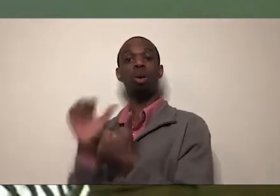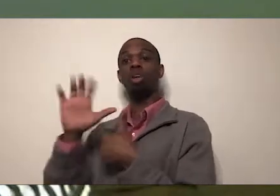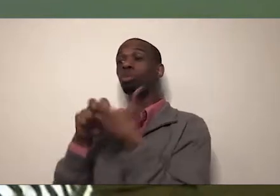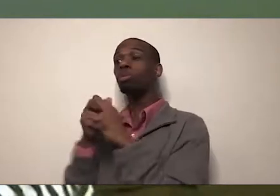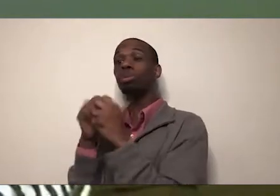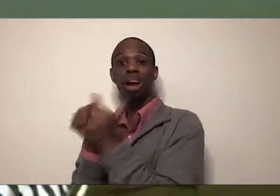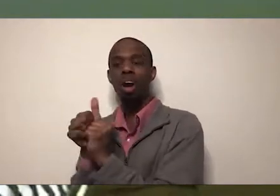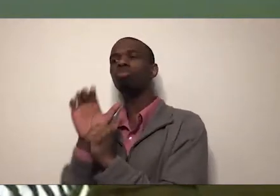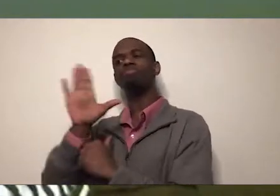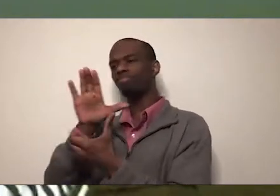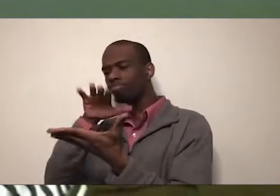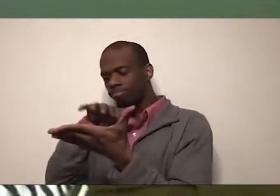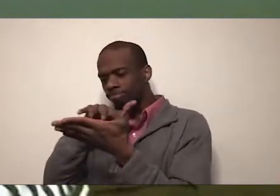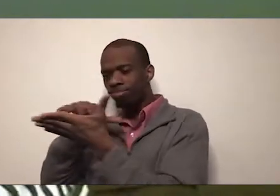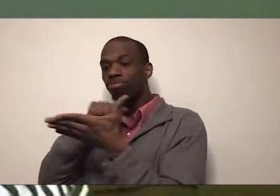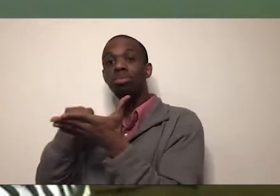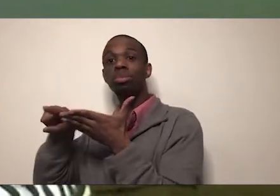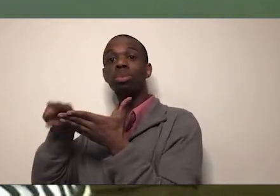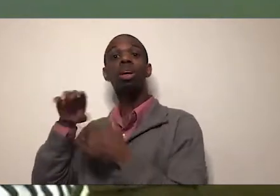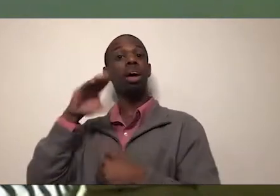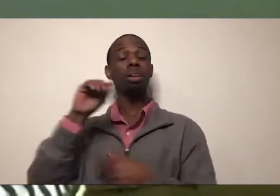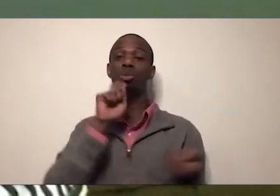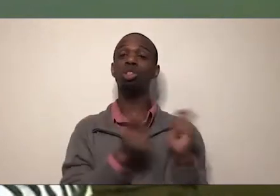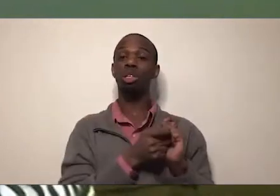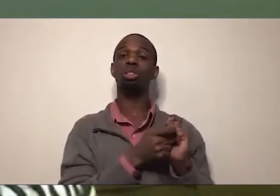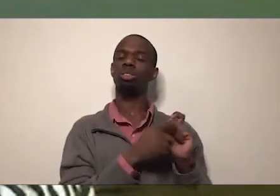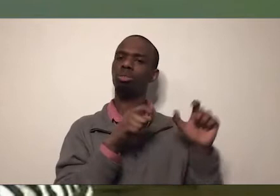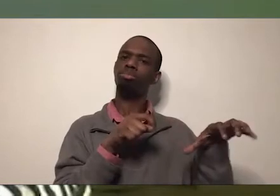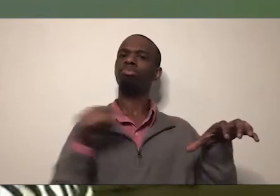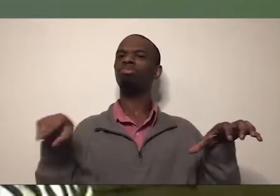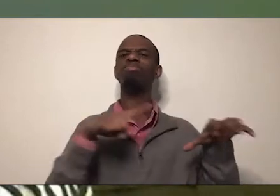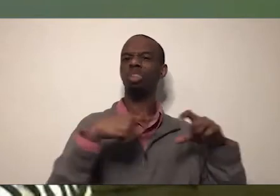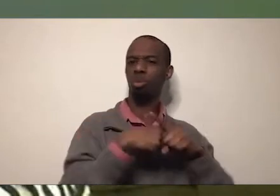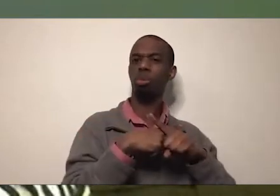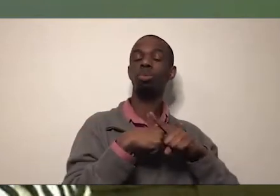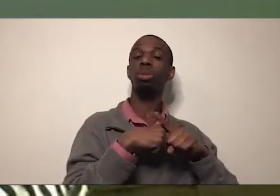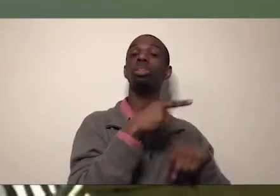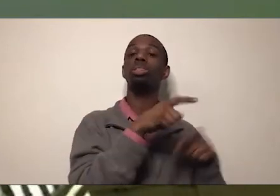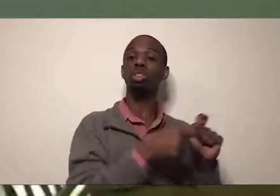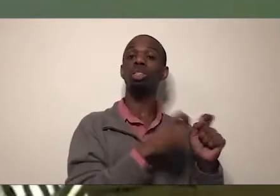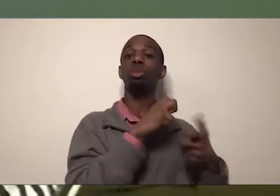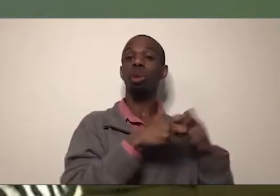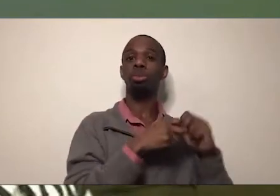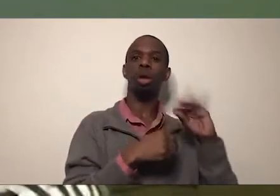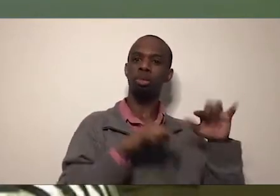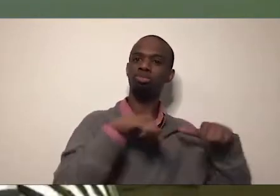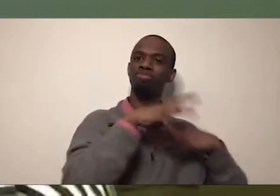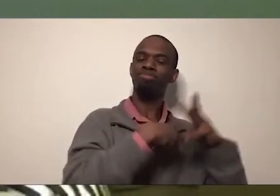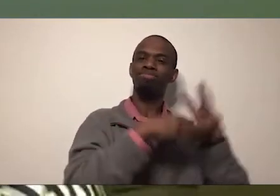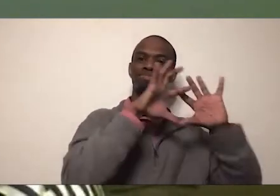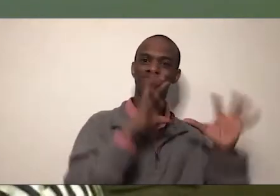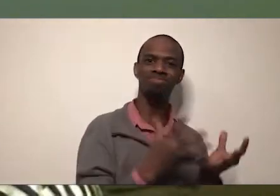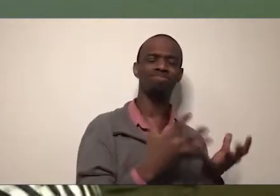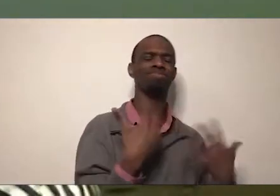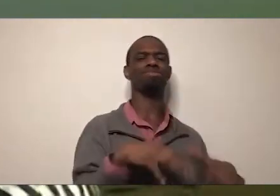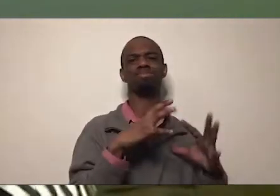world, and I'm honored to help moderate our conversation this evening. Please join me, Harriet, Linda, and Peggy, and we'll